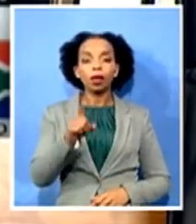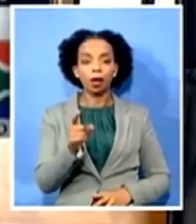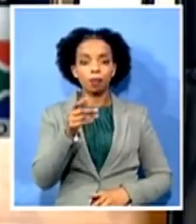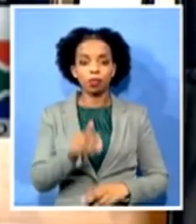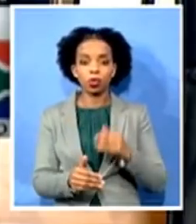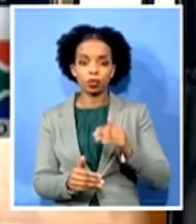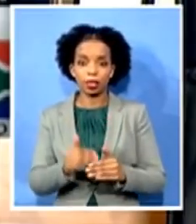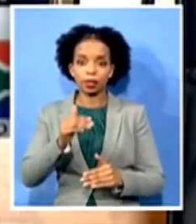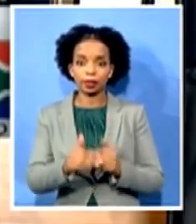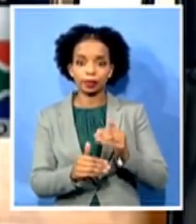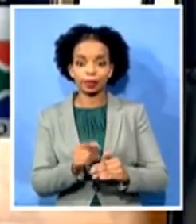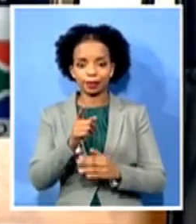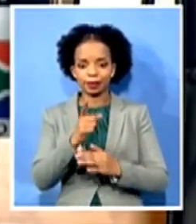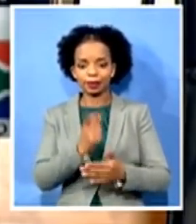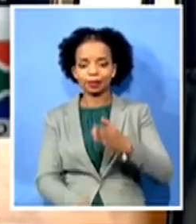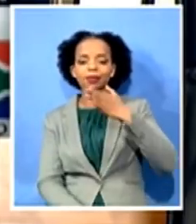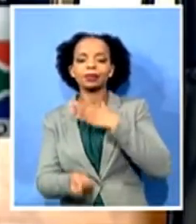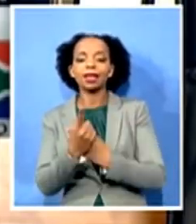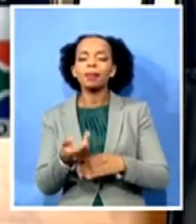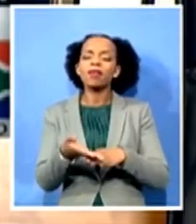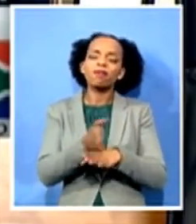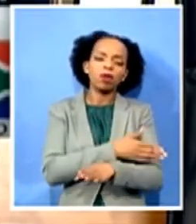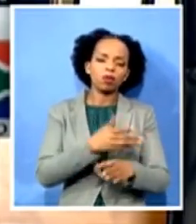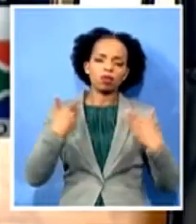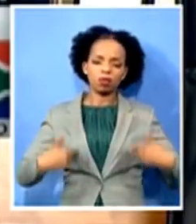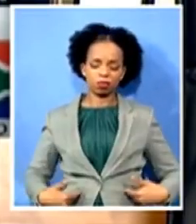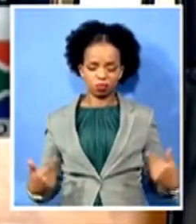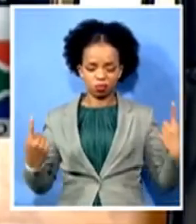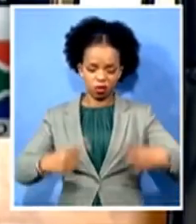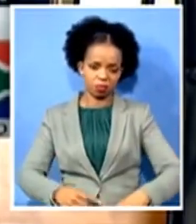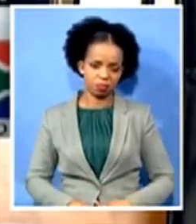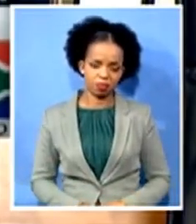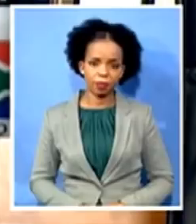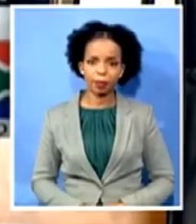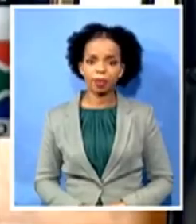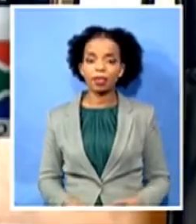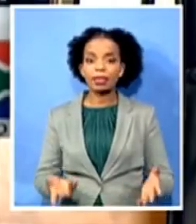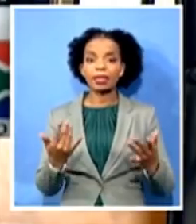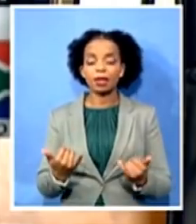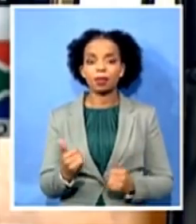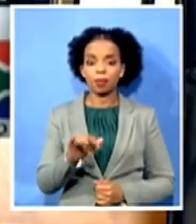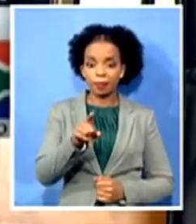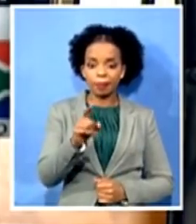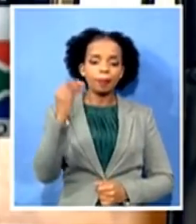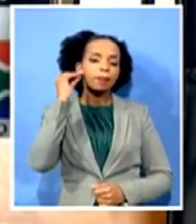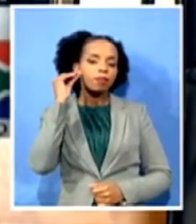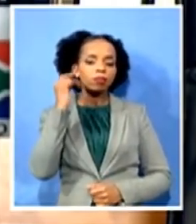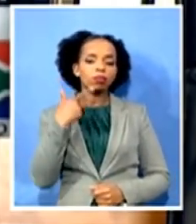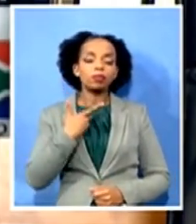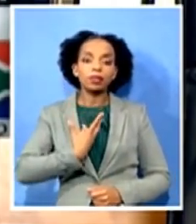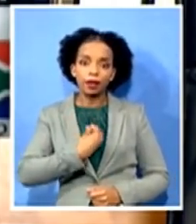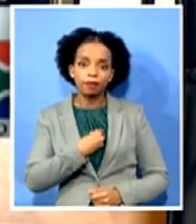arrived. And having that information, I could not detect at that particular time